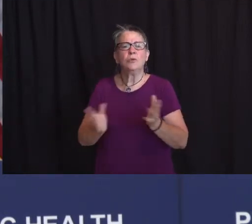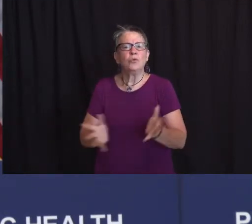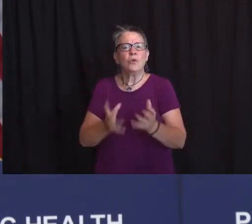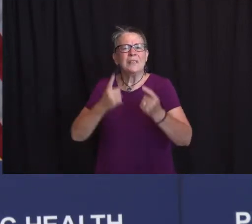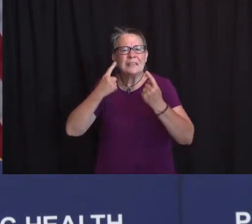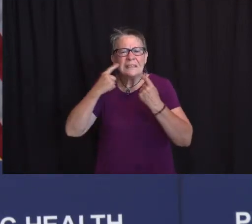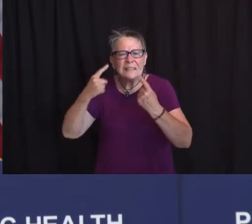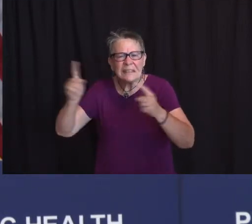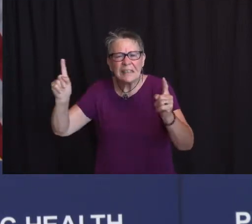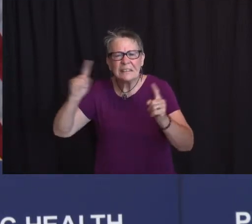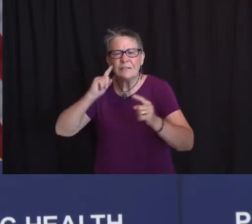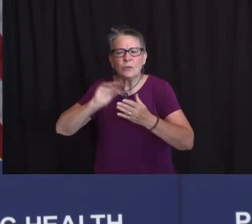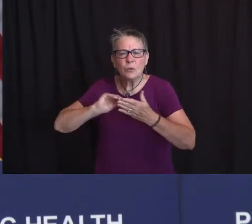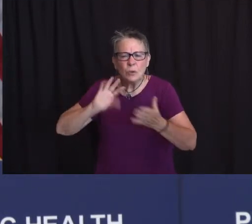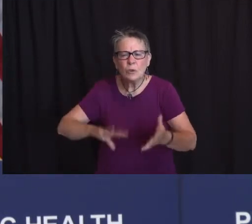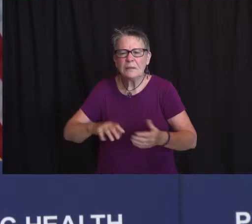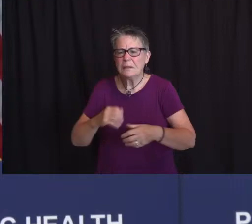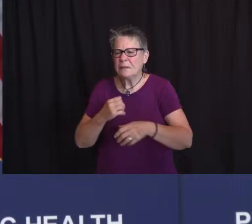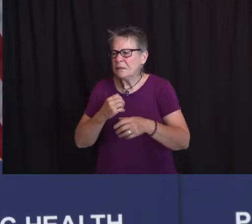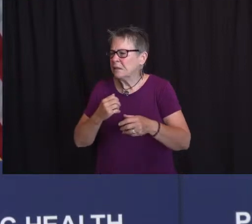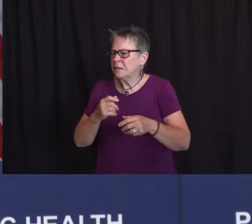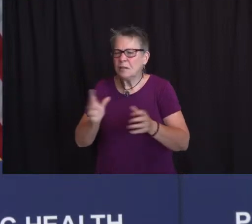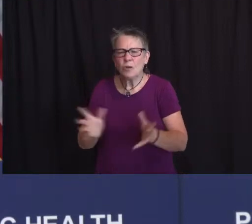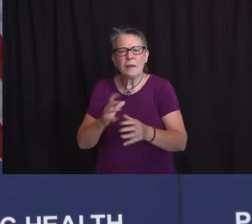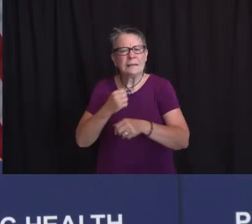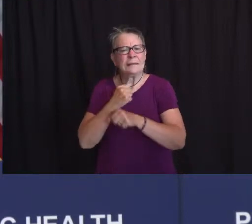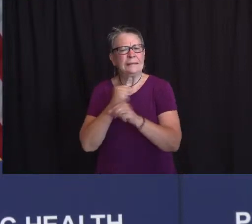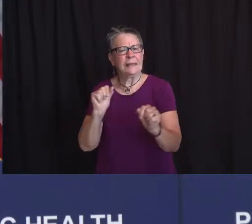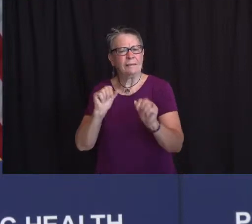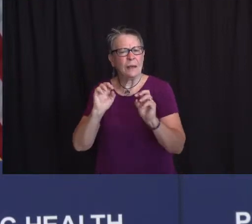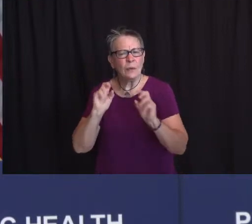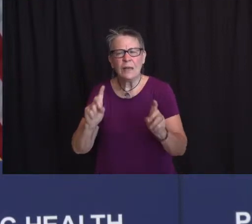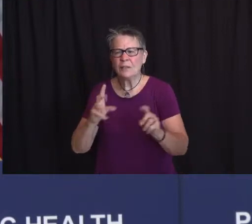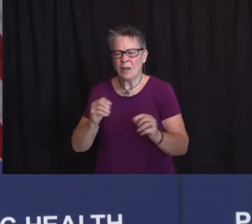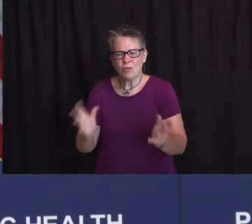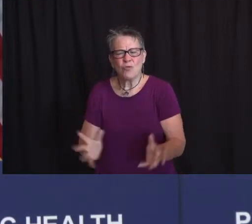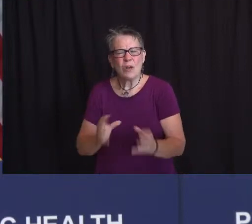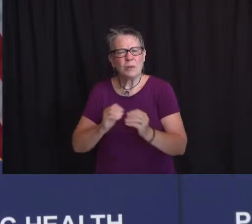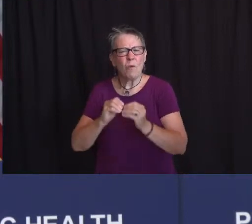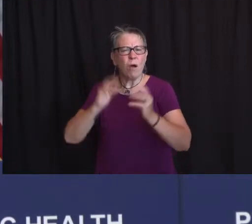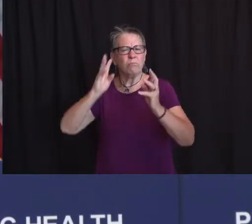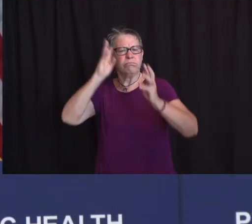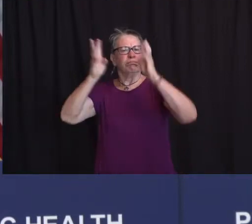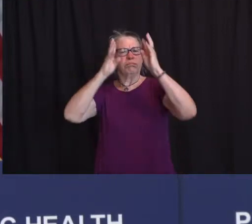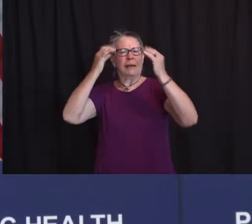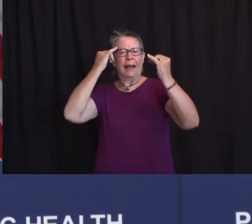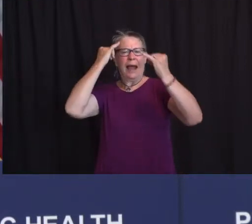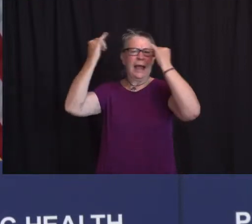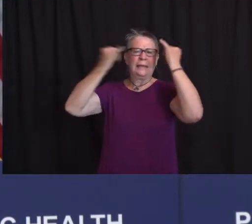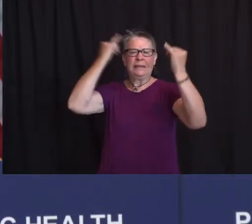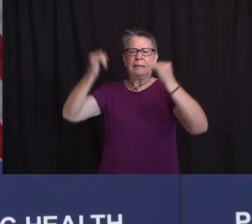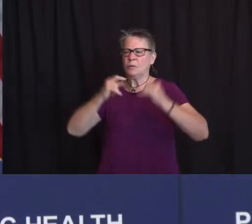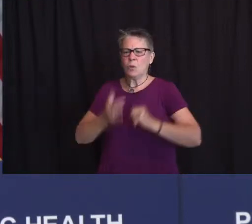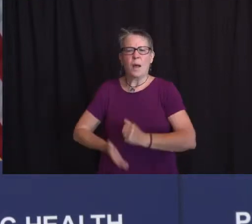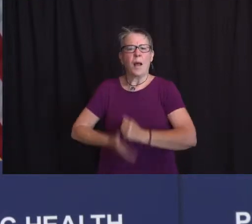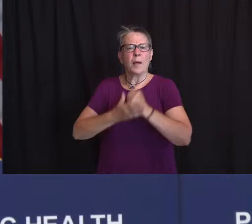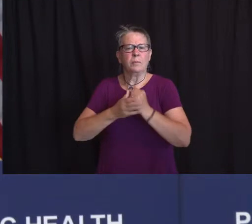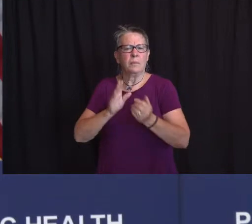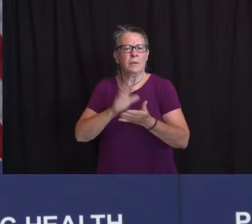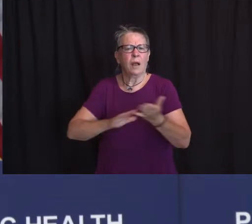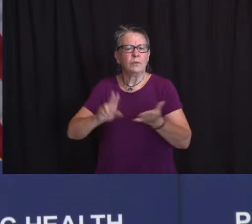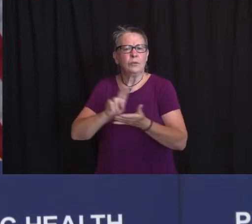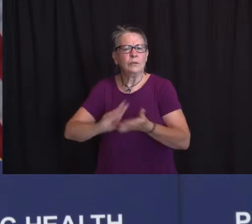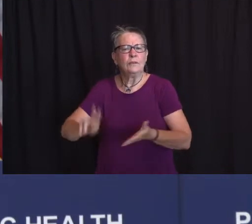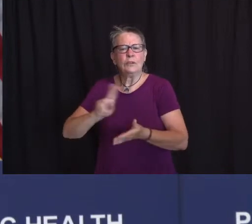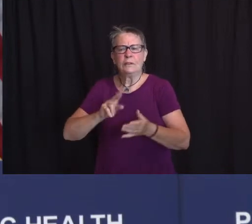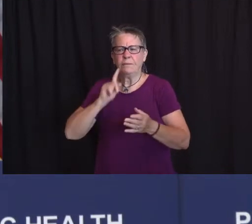talent. In implementing these strategies, institutions will focus on the needs of students who are historically disadvantaged through